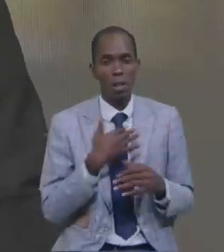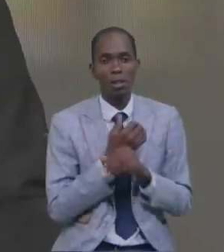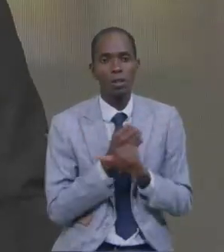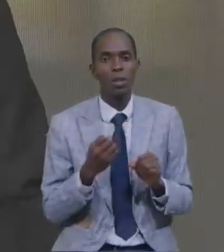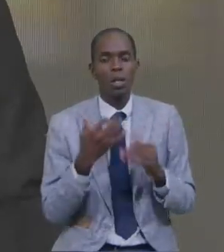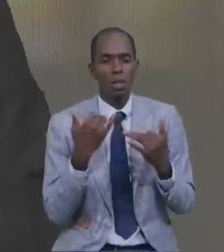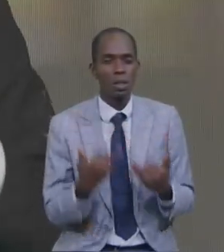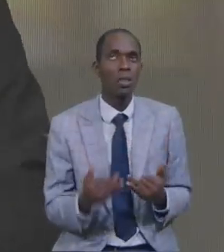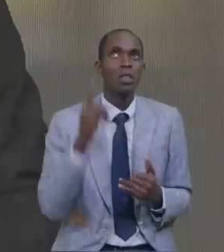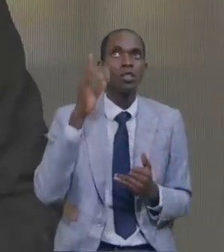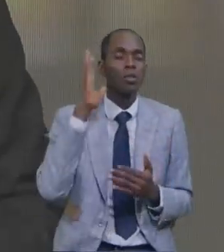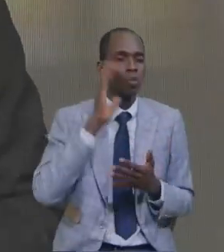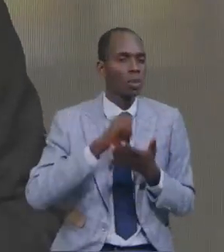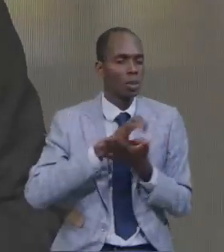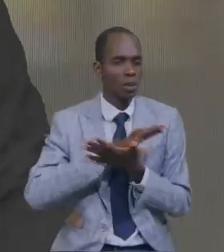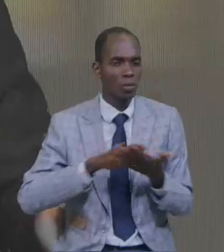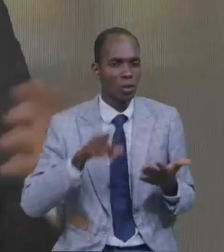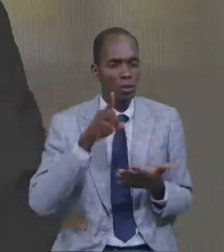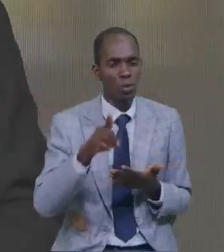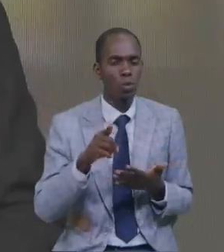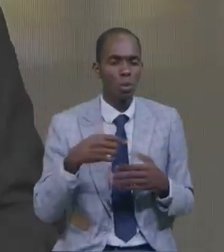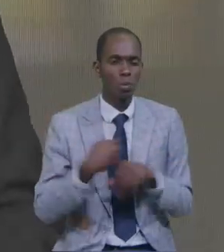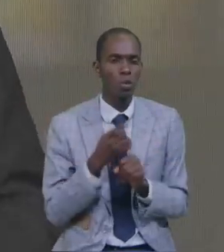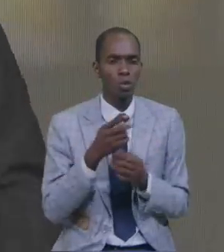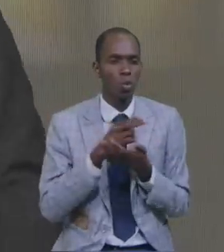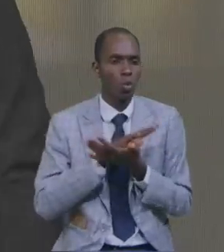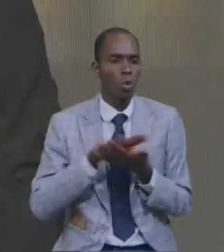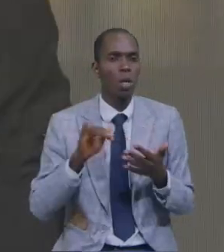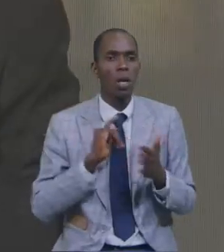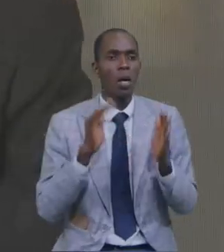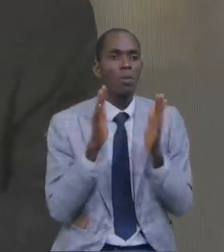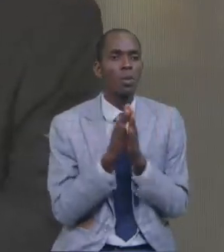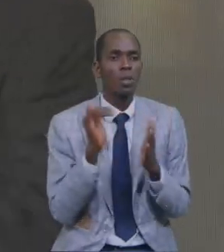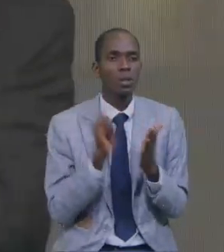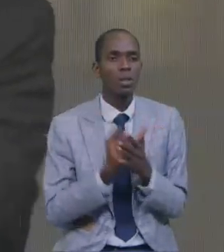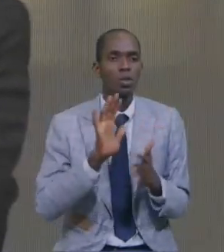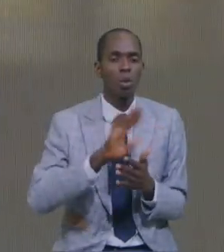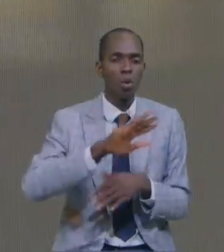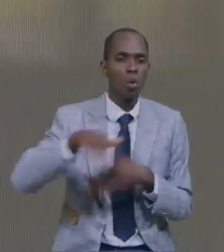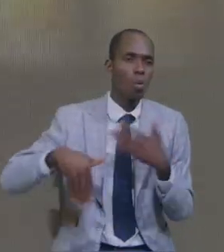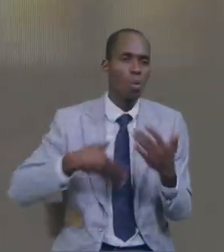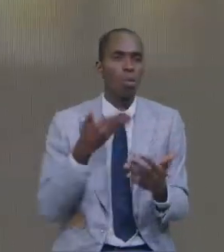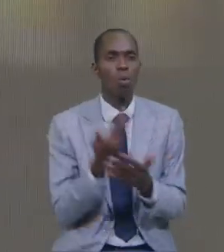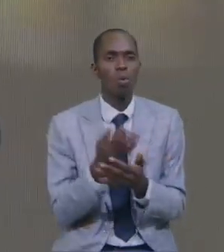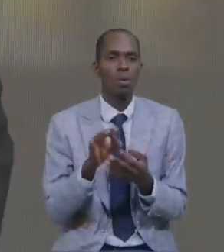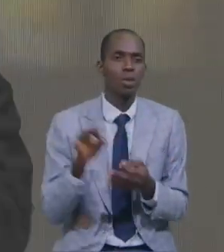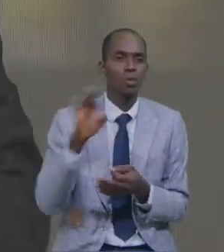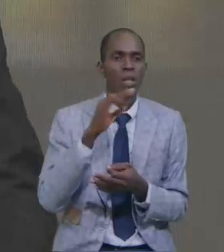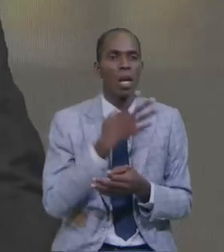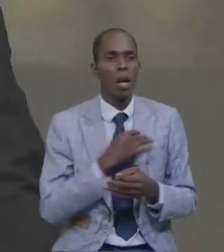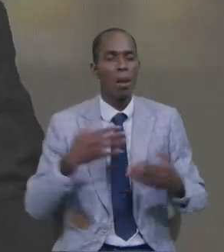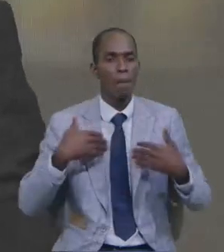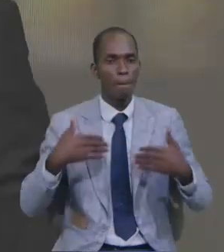spirit and soul and body be preserved blameless unto